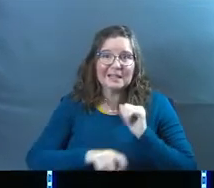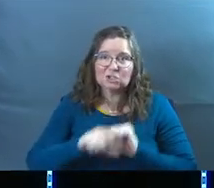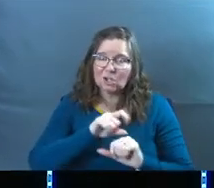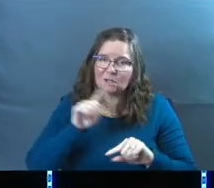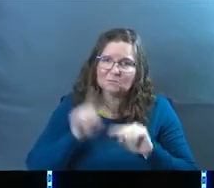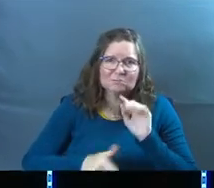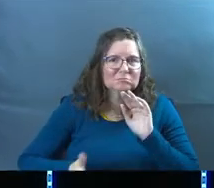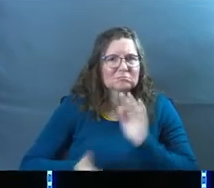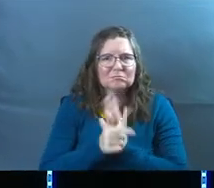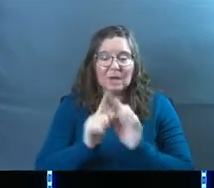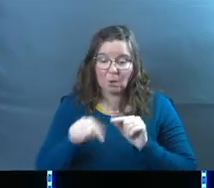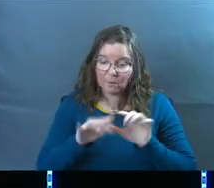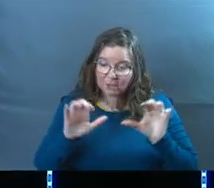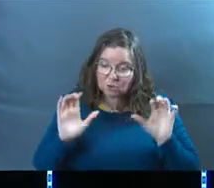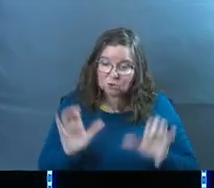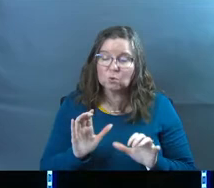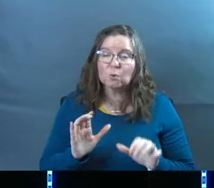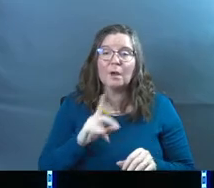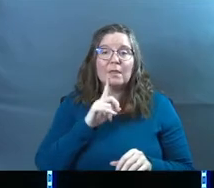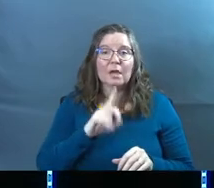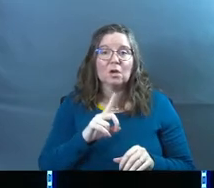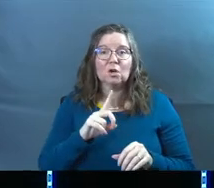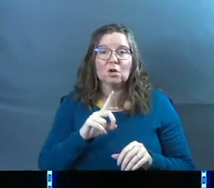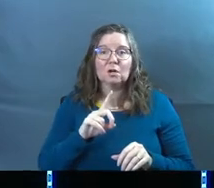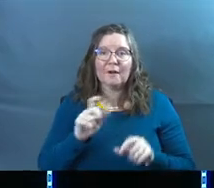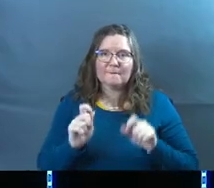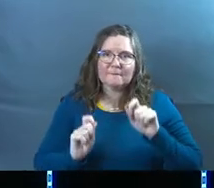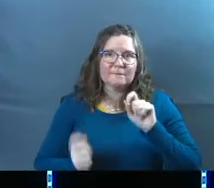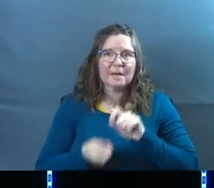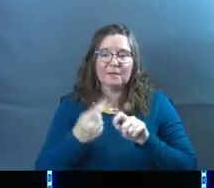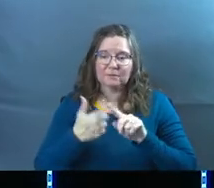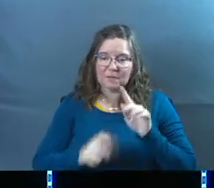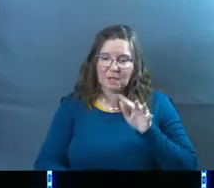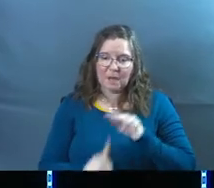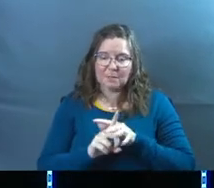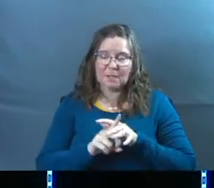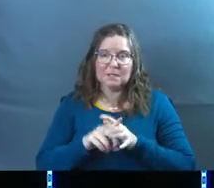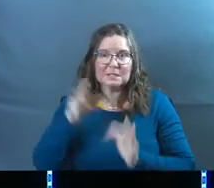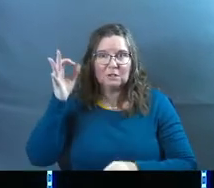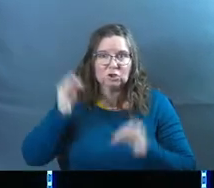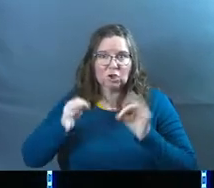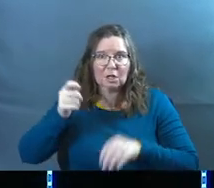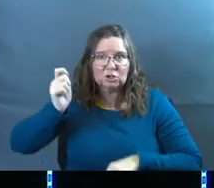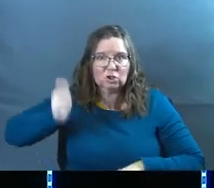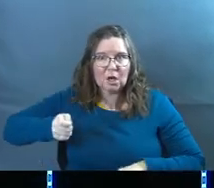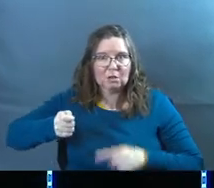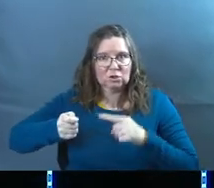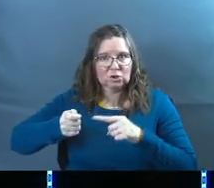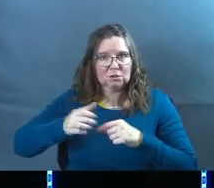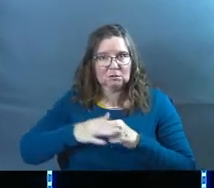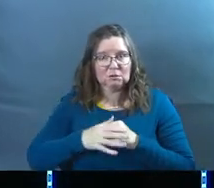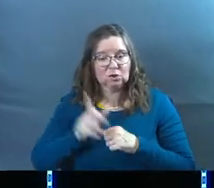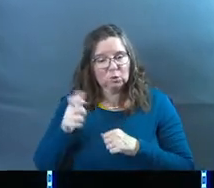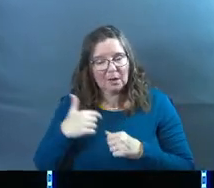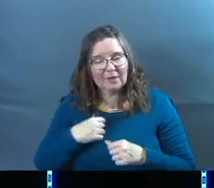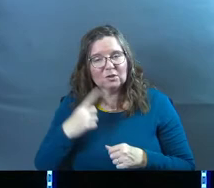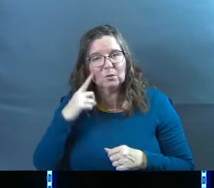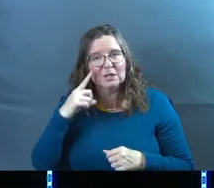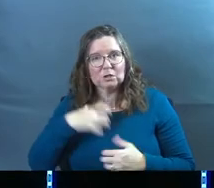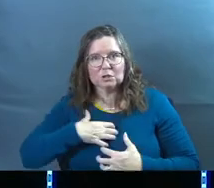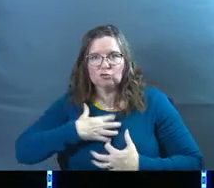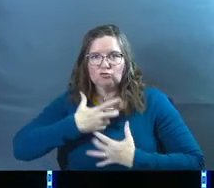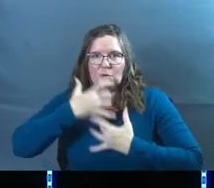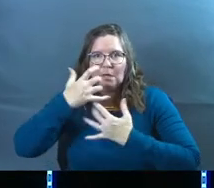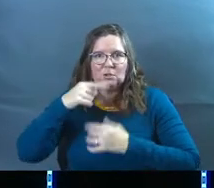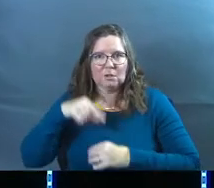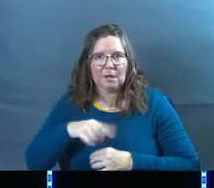other. And when they do, there's vengeance that comes up in a just judge. You have to hear his rage